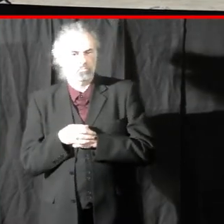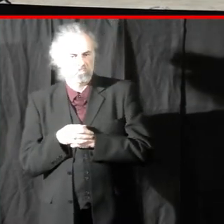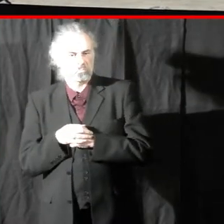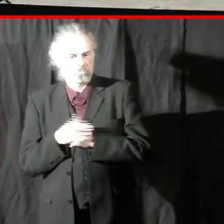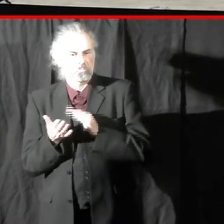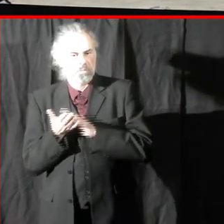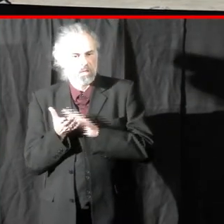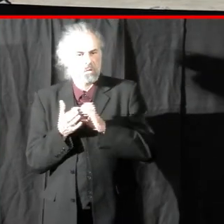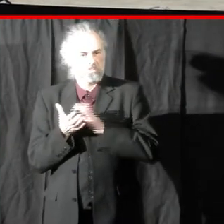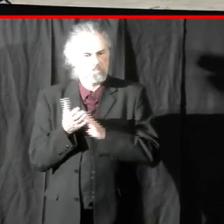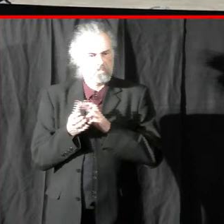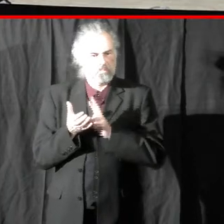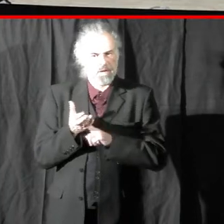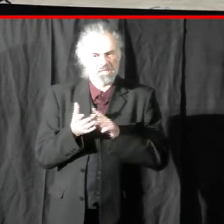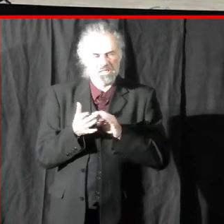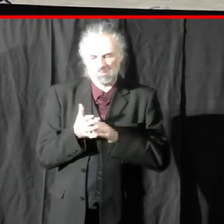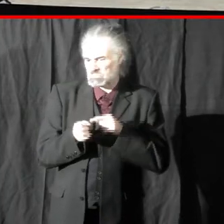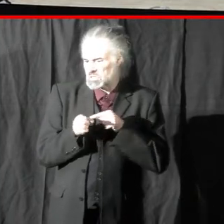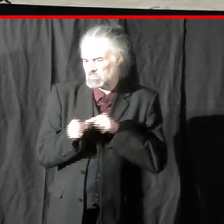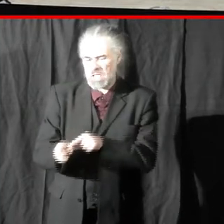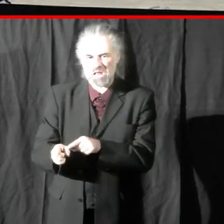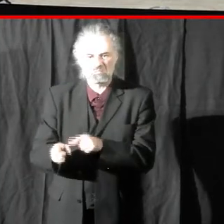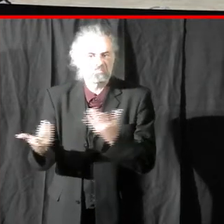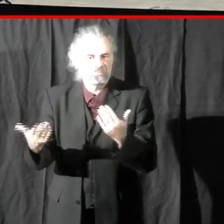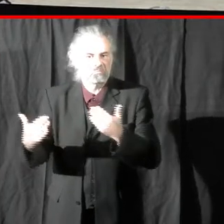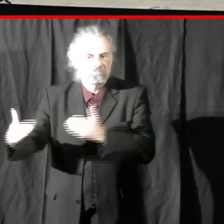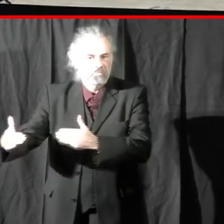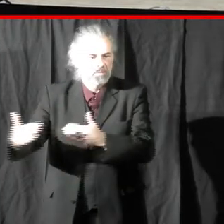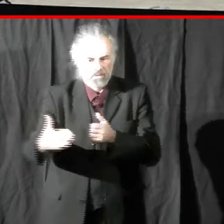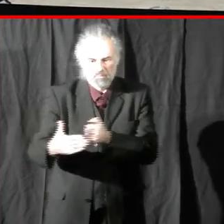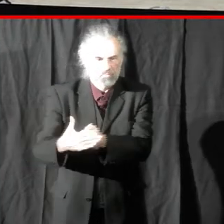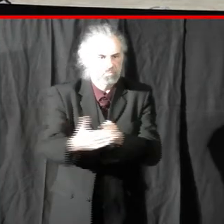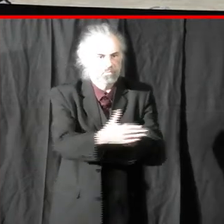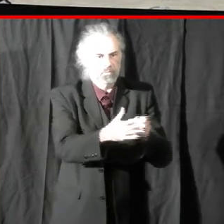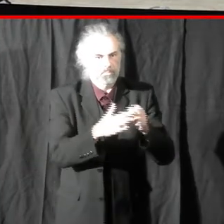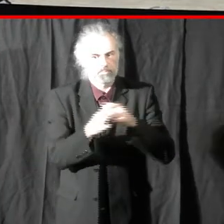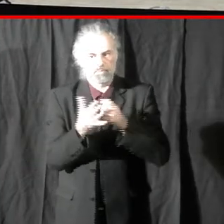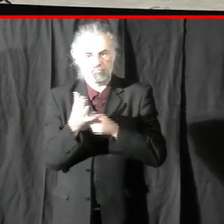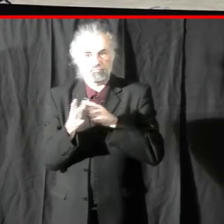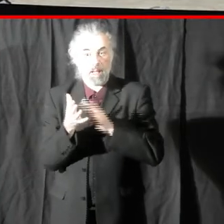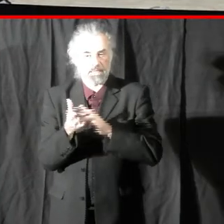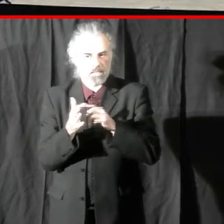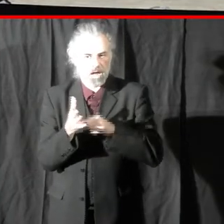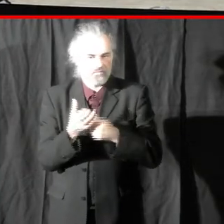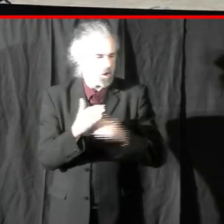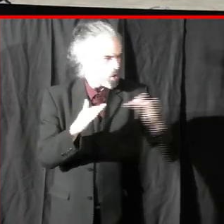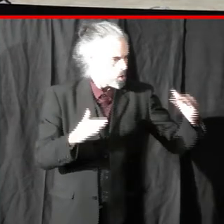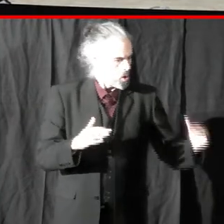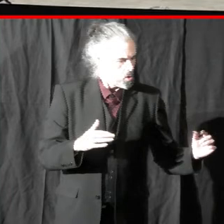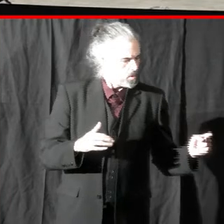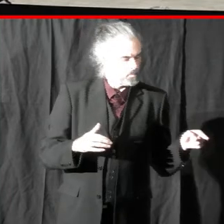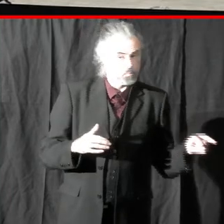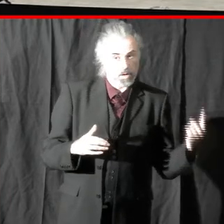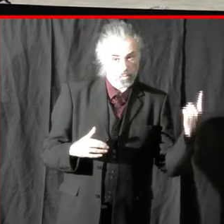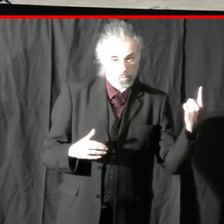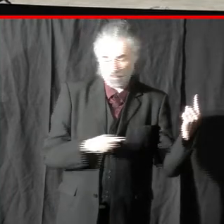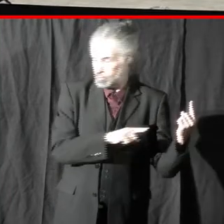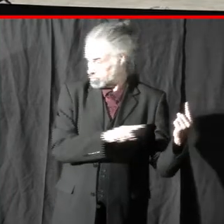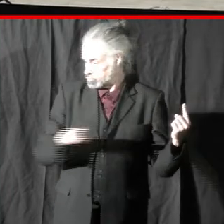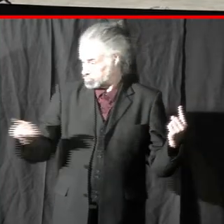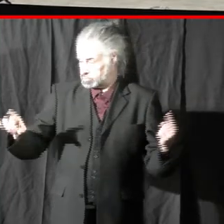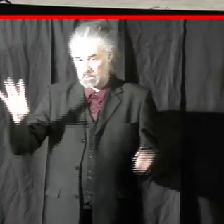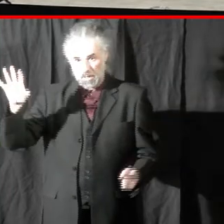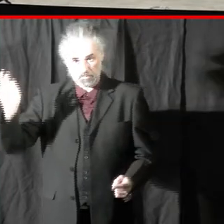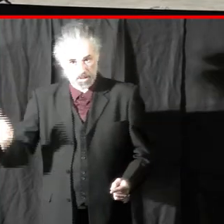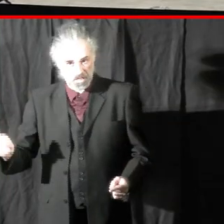mechanism, depending on your parameters, can be give you low levels, 0.1%, or up to 10% of fastoids, lastoids, nastoids, castoids,